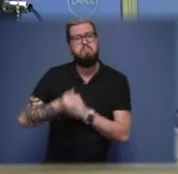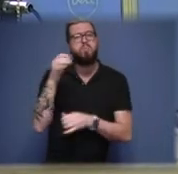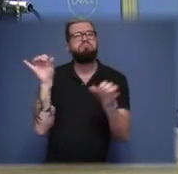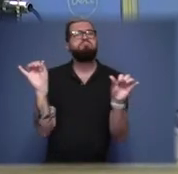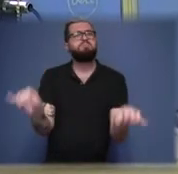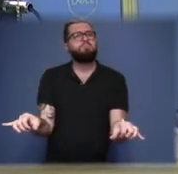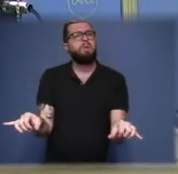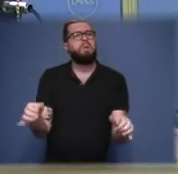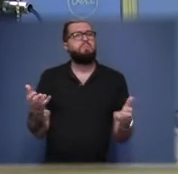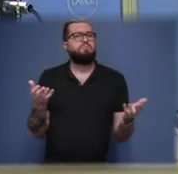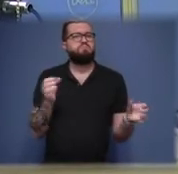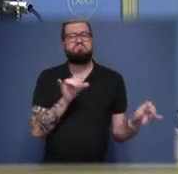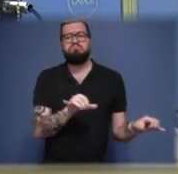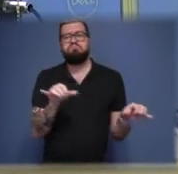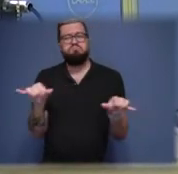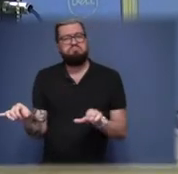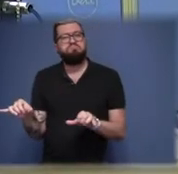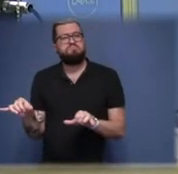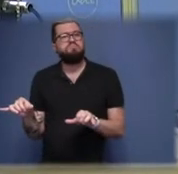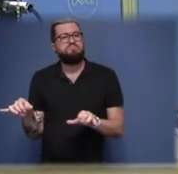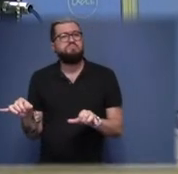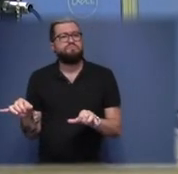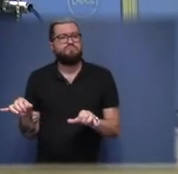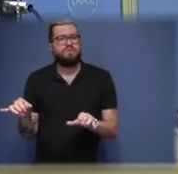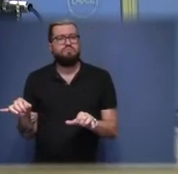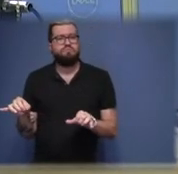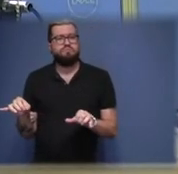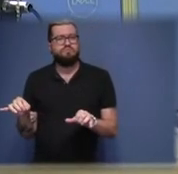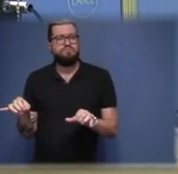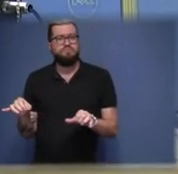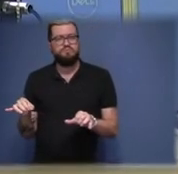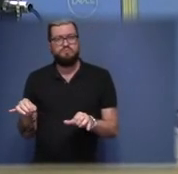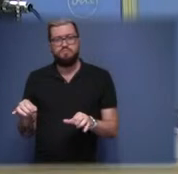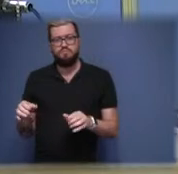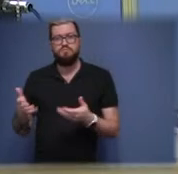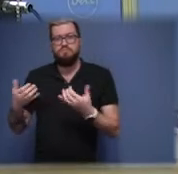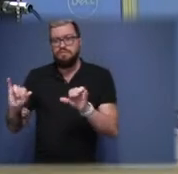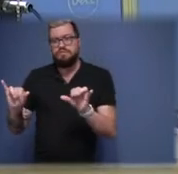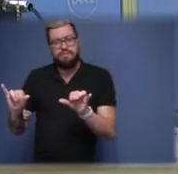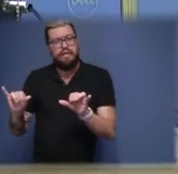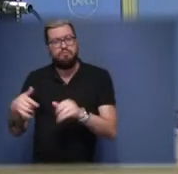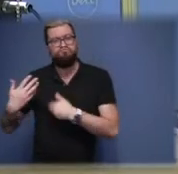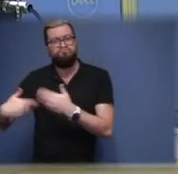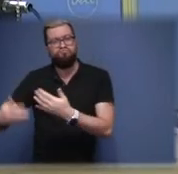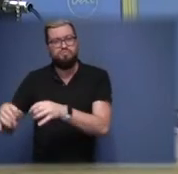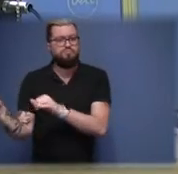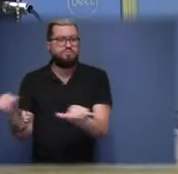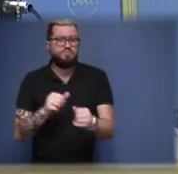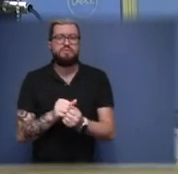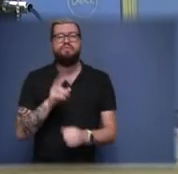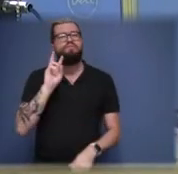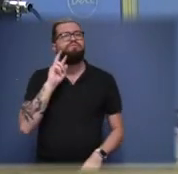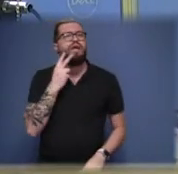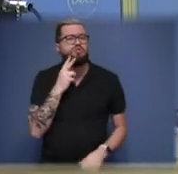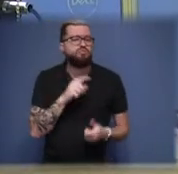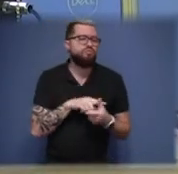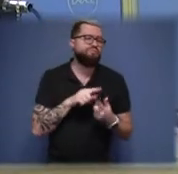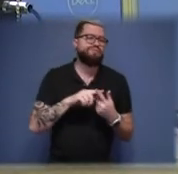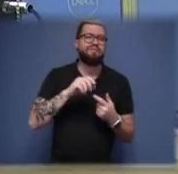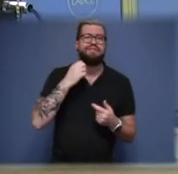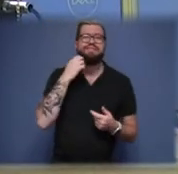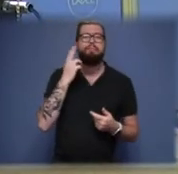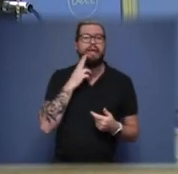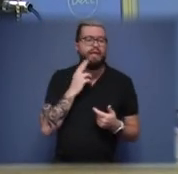that we grew when we were farming years later. And it was all vegetable crops like spinach